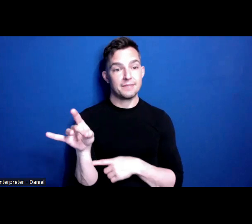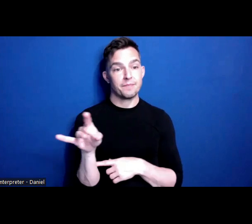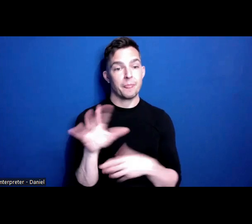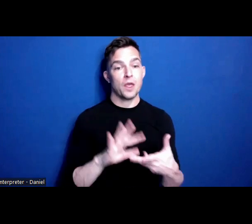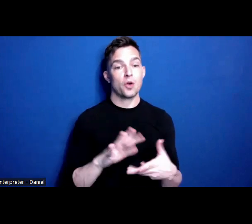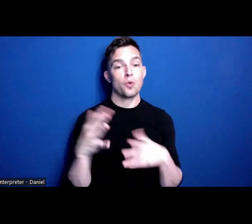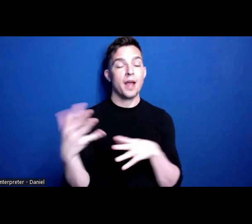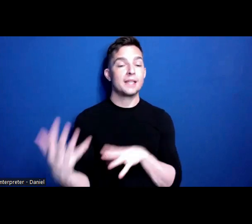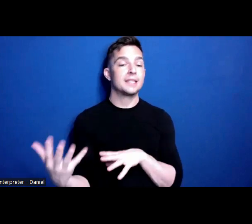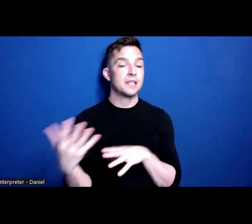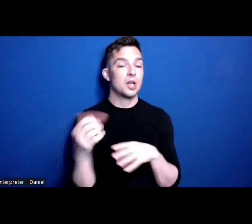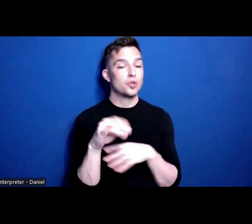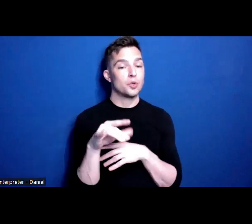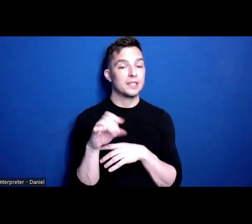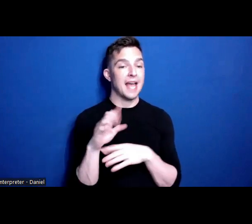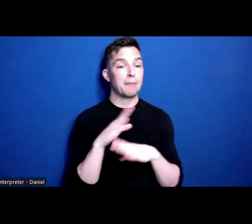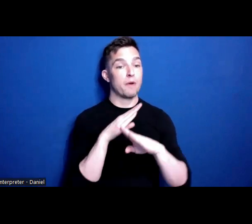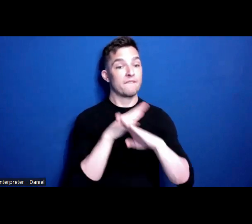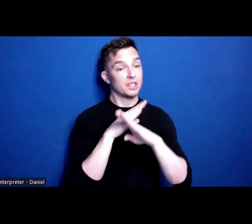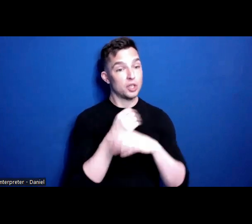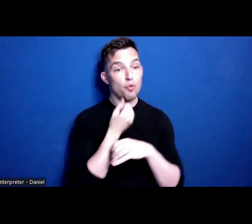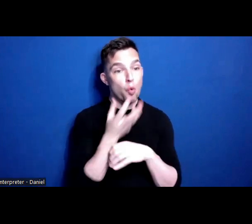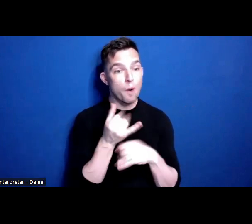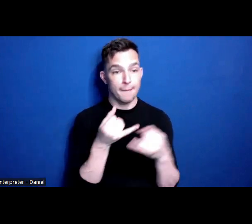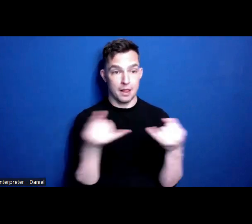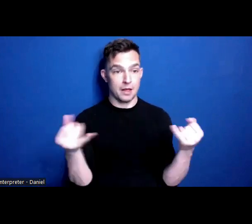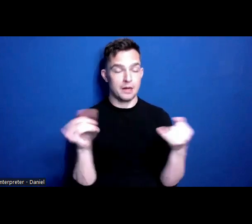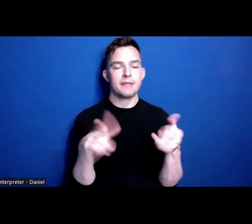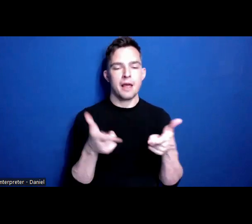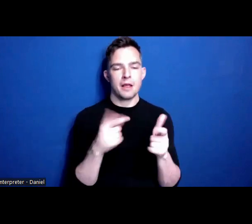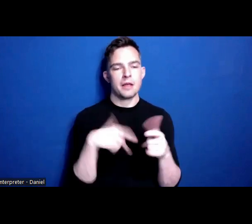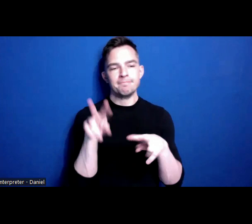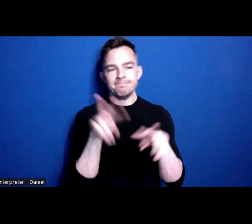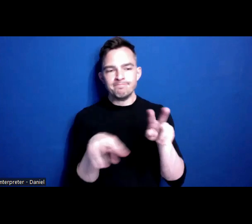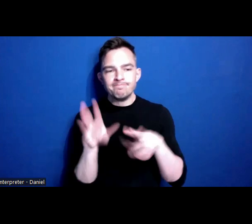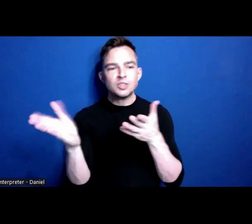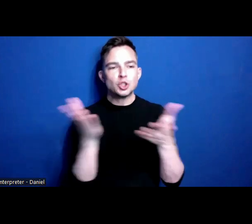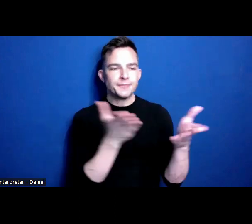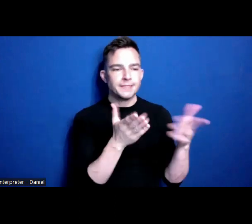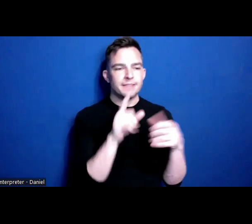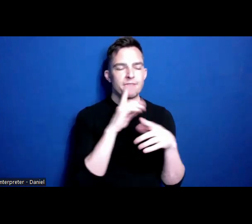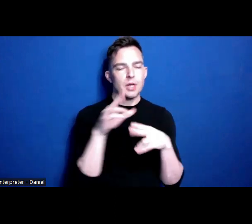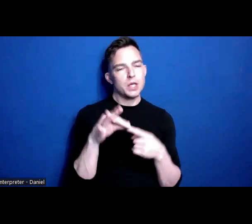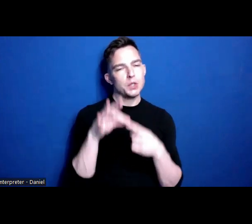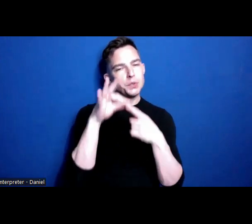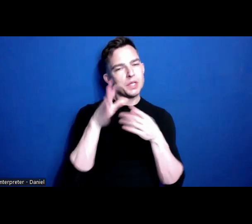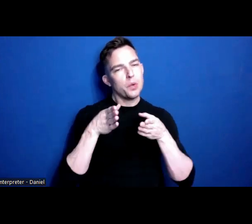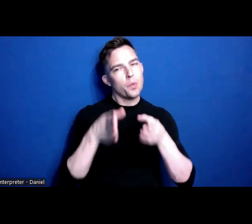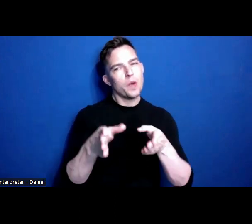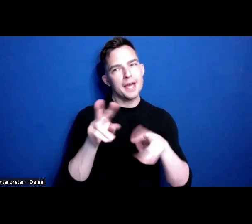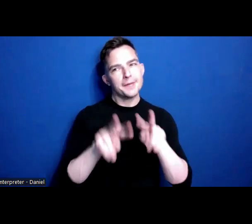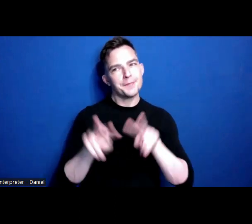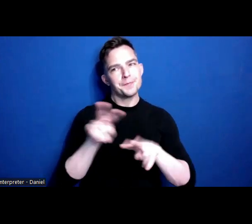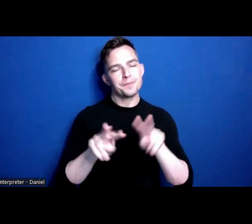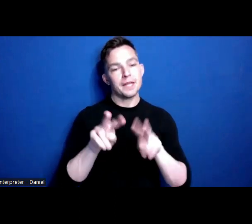crisis and suicide prevention warm line allows us to look at services in a very unique way. Typically in the